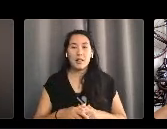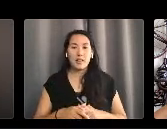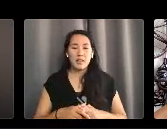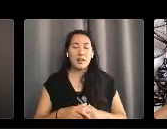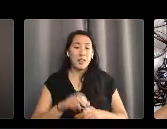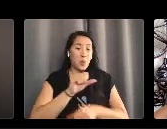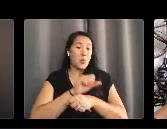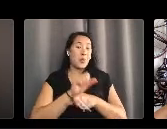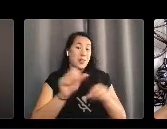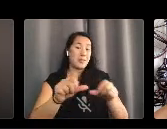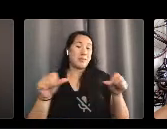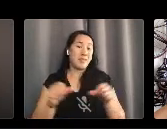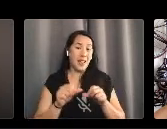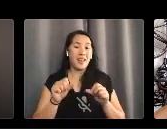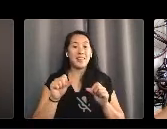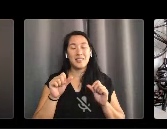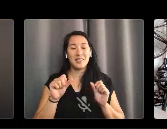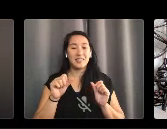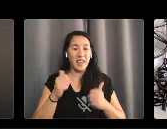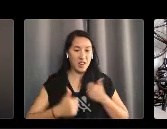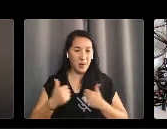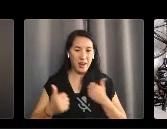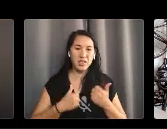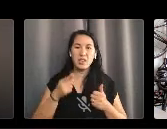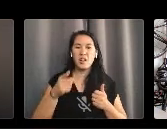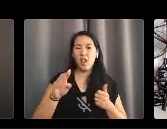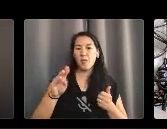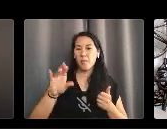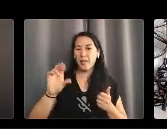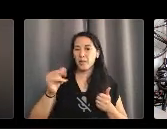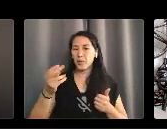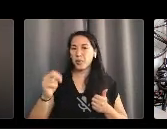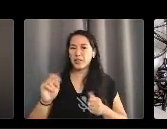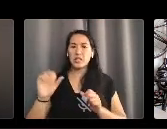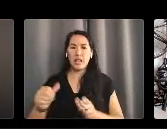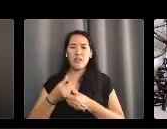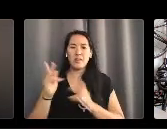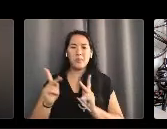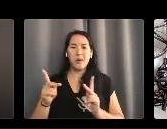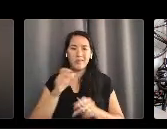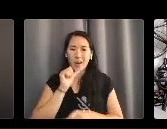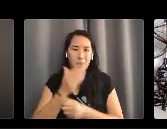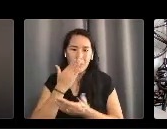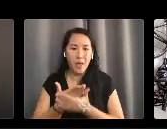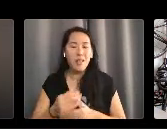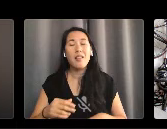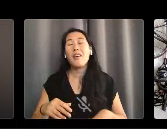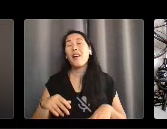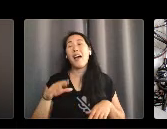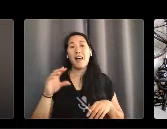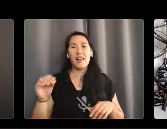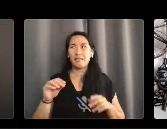workplace aggression, microaggressions can play a big role in employees' productivity. And if we really want to start solving the problem, companies and